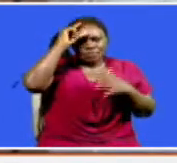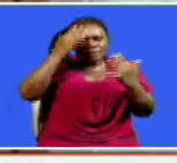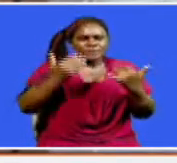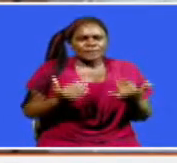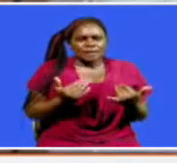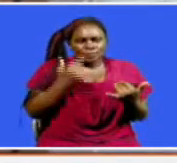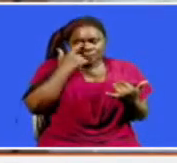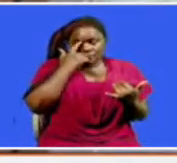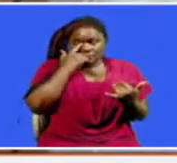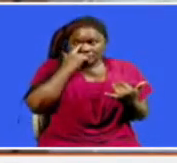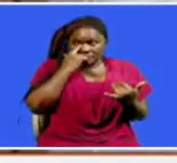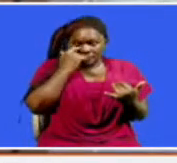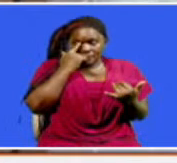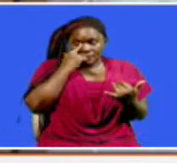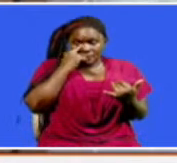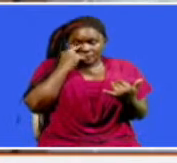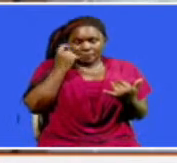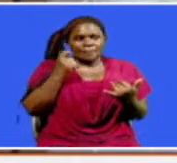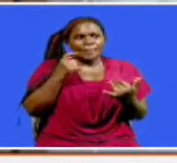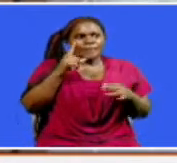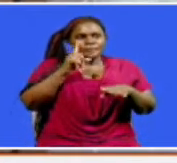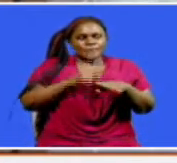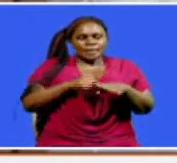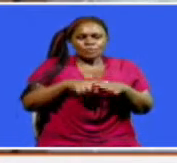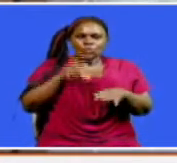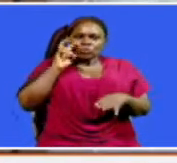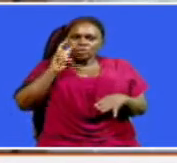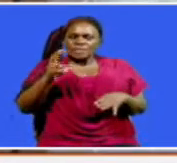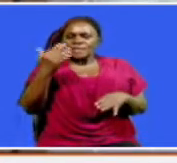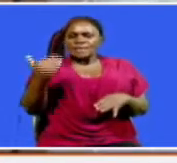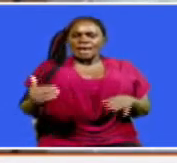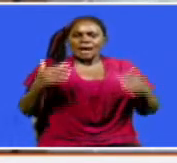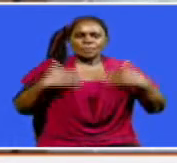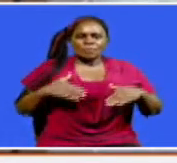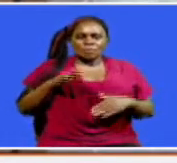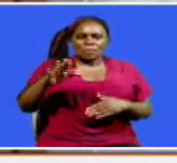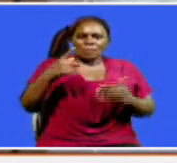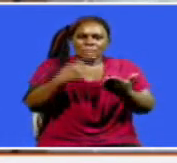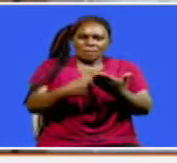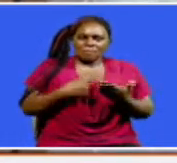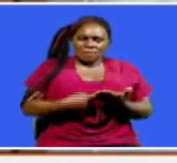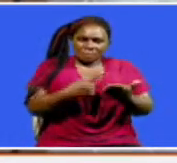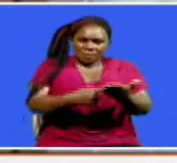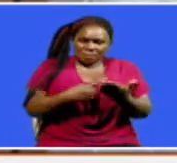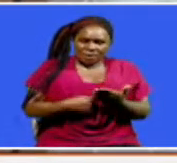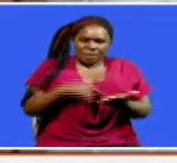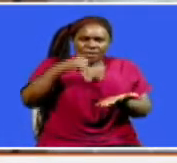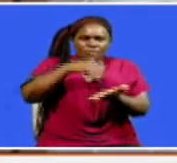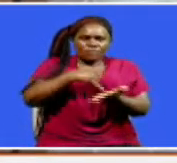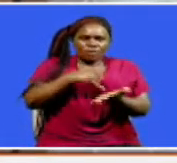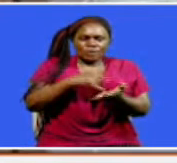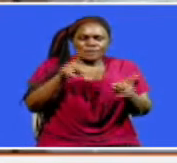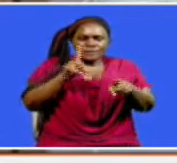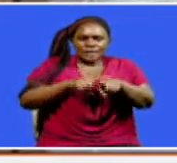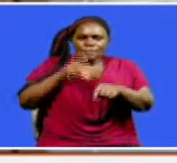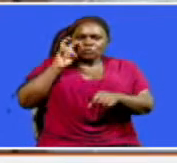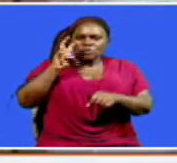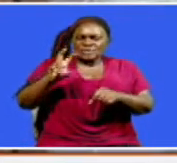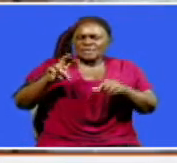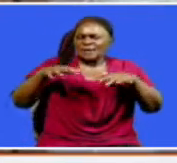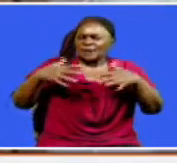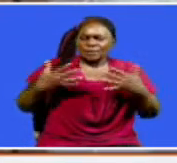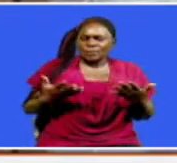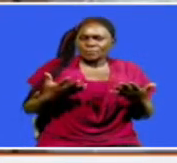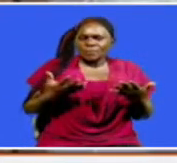term of the current administration. And when you still look at young people's engagement, young people's involvement, even when you look at it in terms